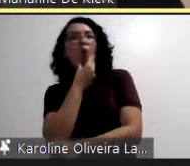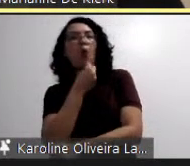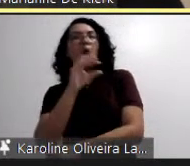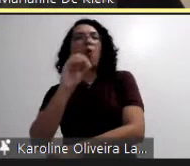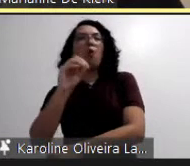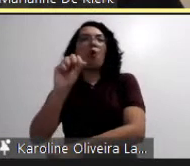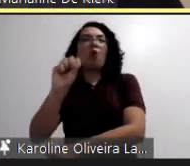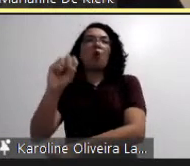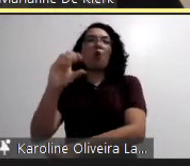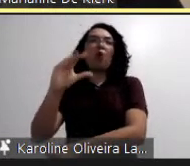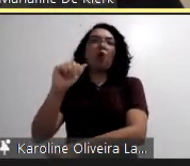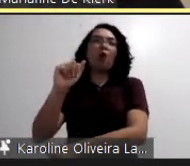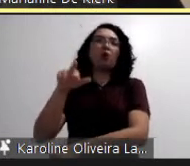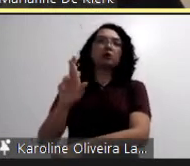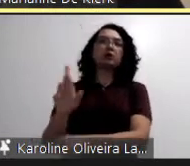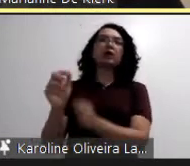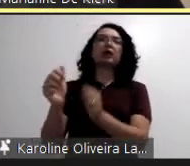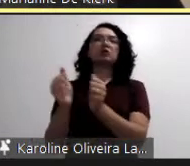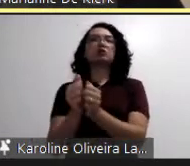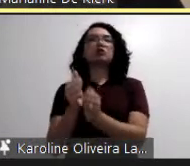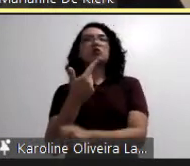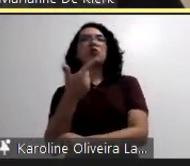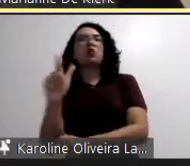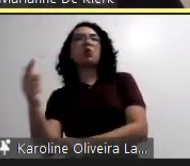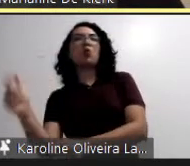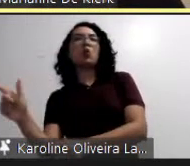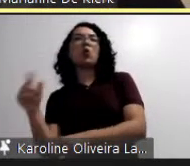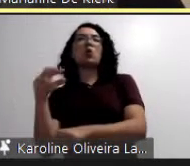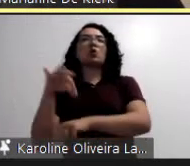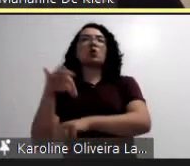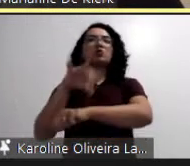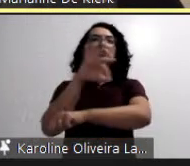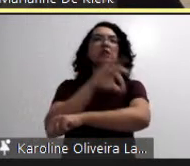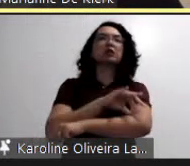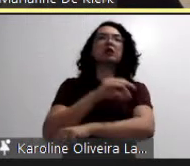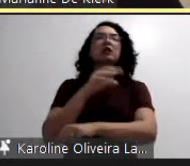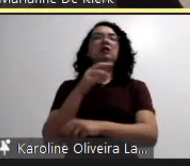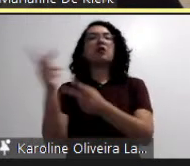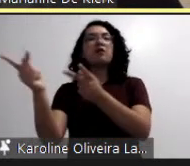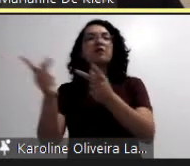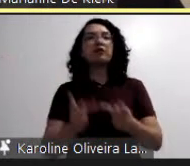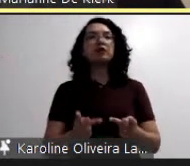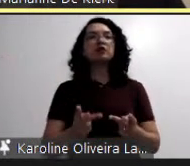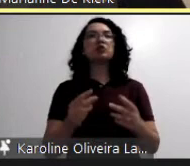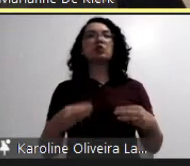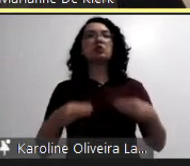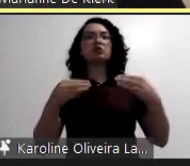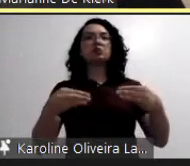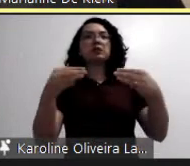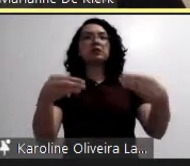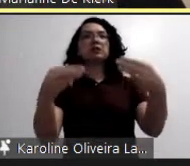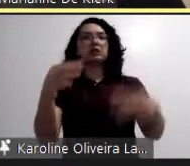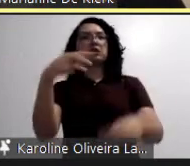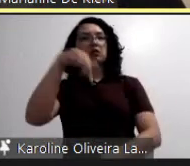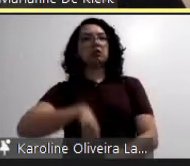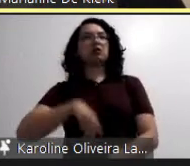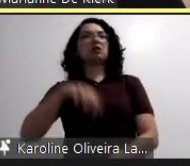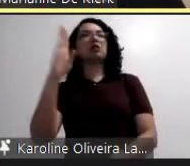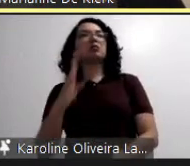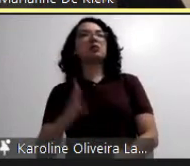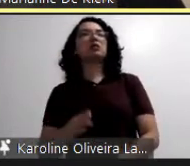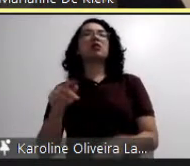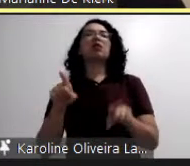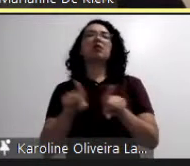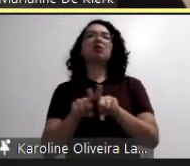he visited the Cabana, as you can see with the sketch on the right, and he meticulously documented aspects of this